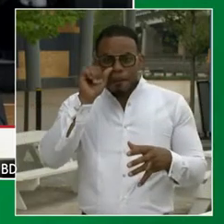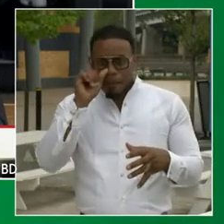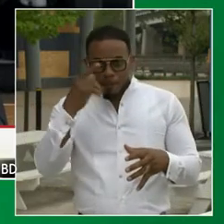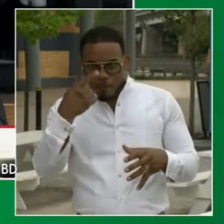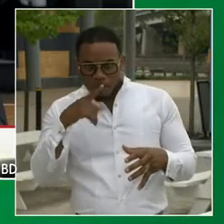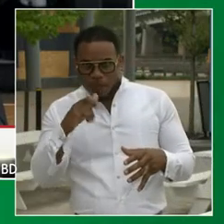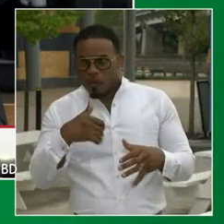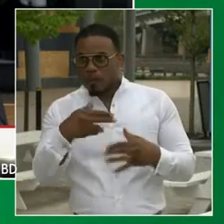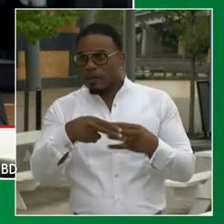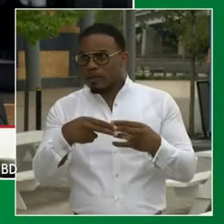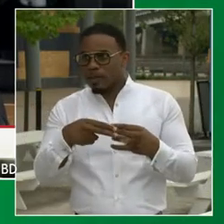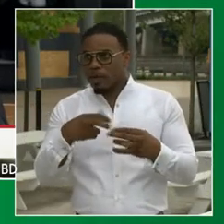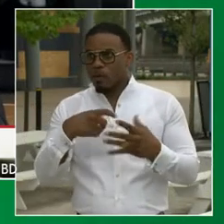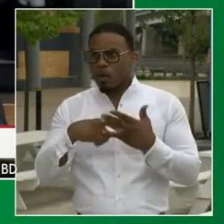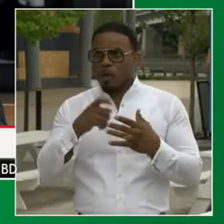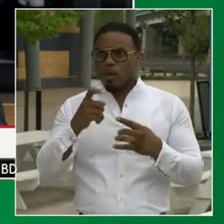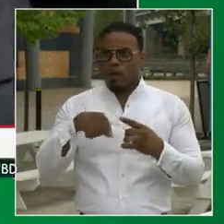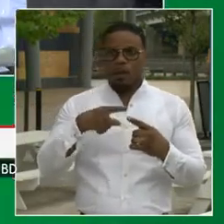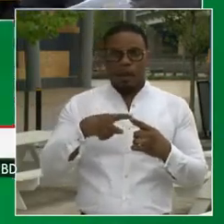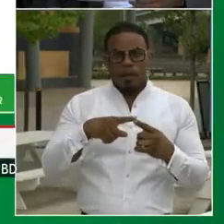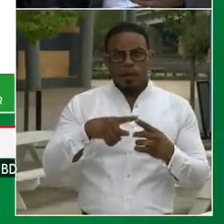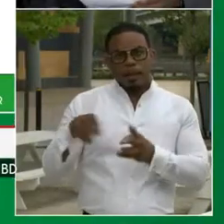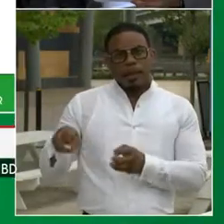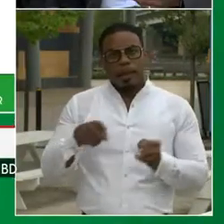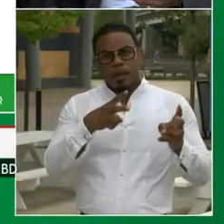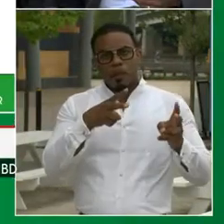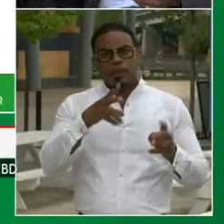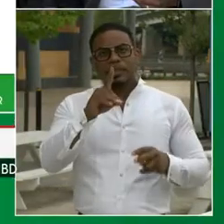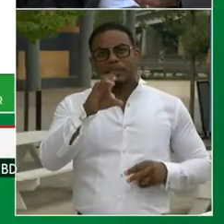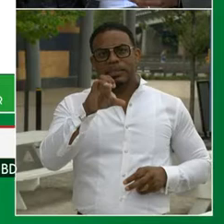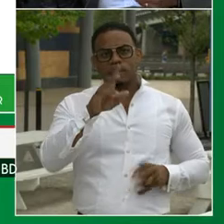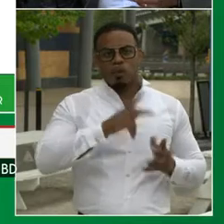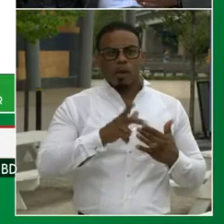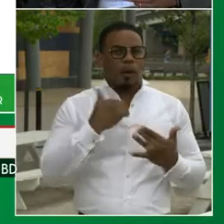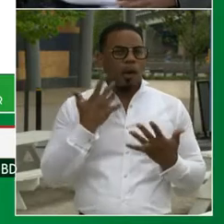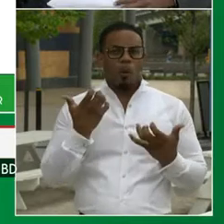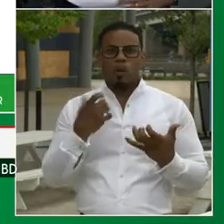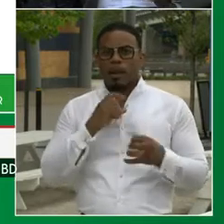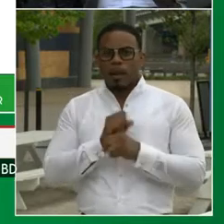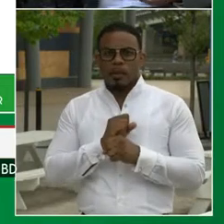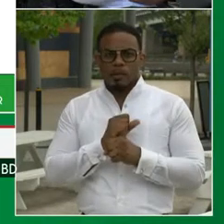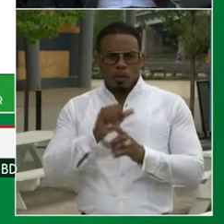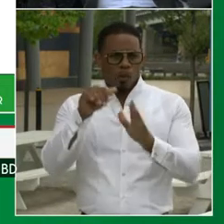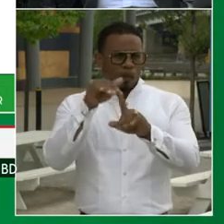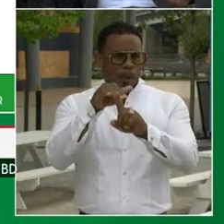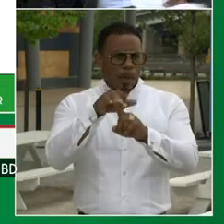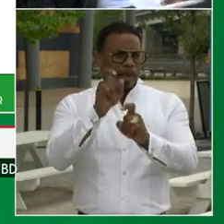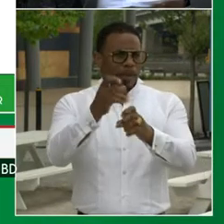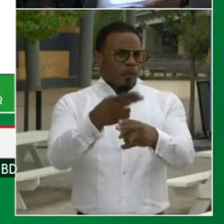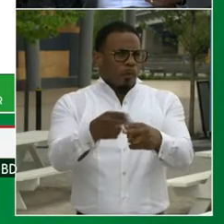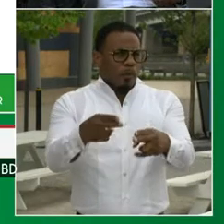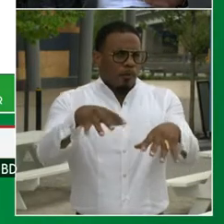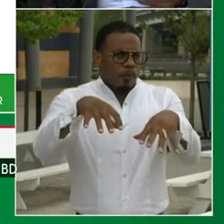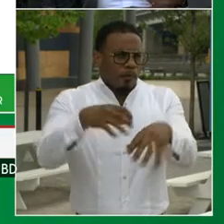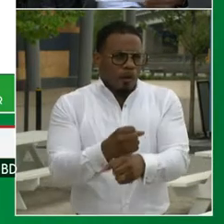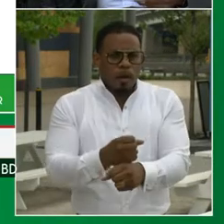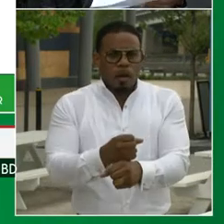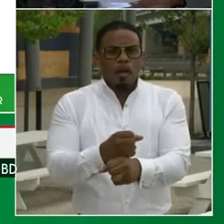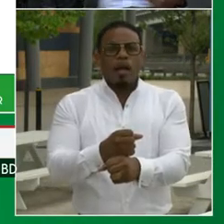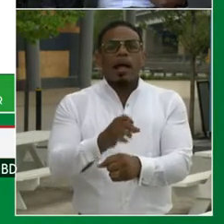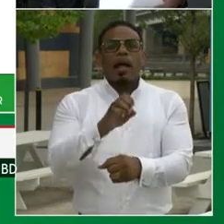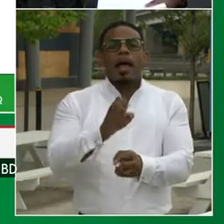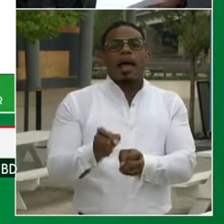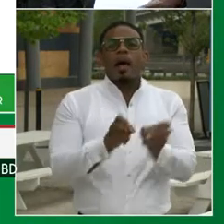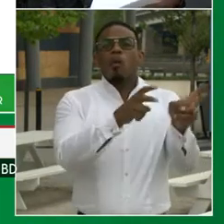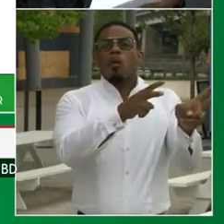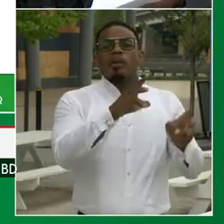we can go to the next slide and we can talk a little bit about the Export DC program. So I just want to actually just remind and give a brief overview. The Export DC program